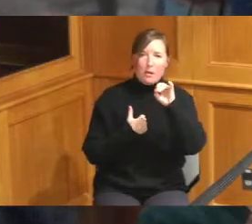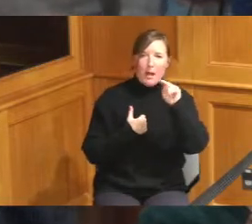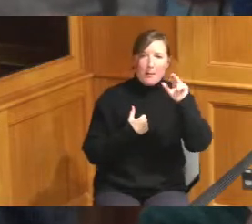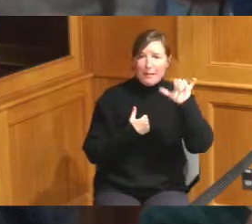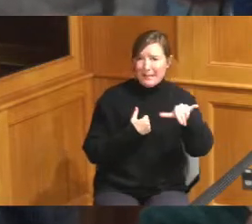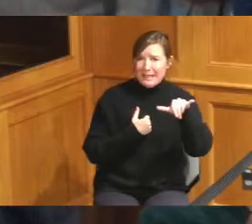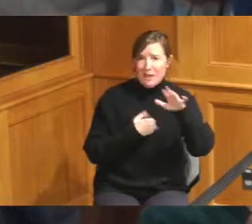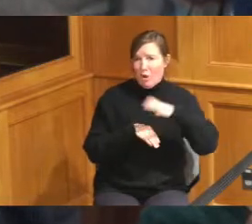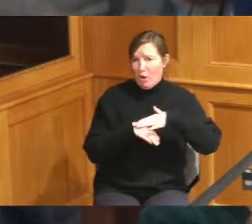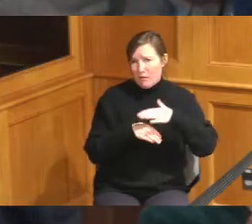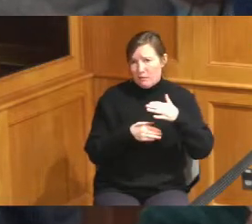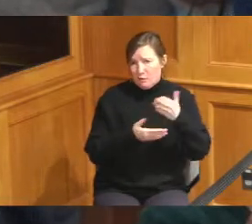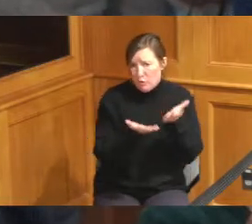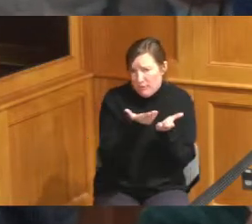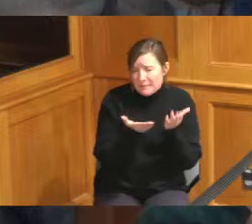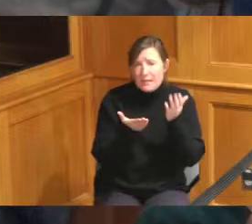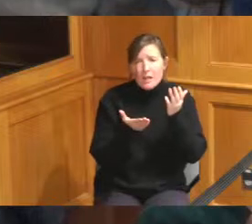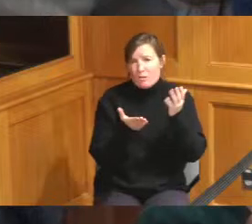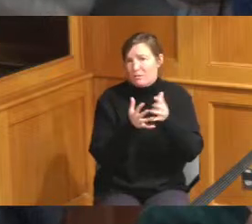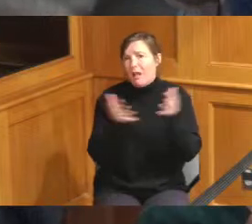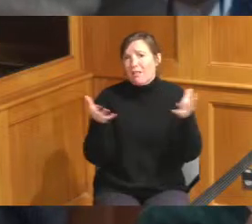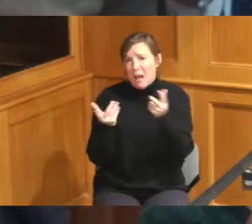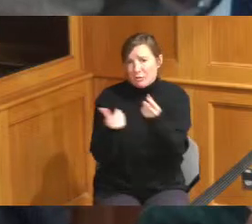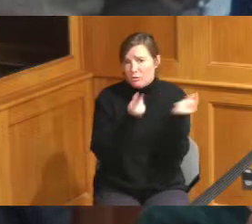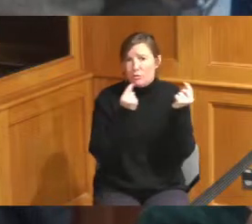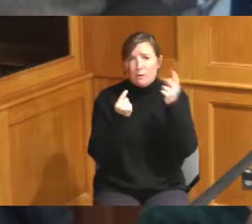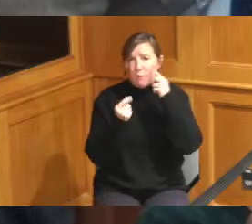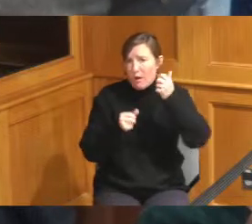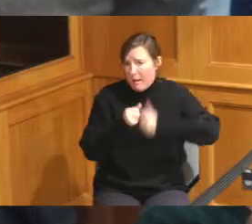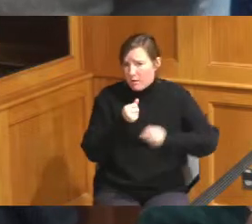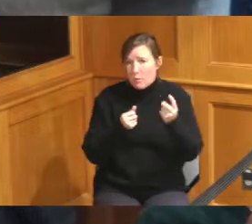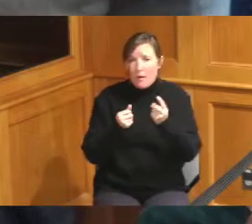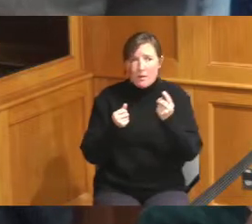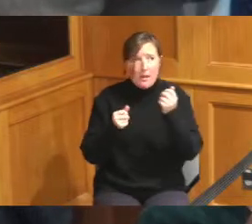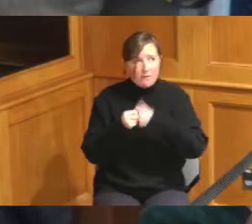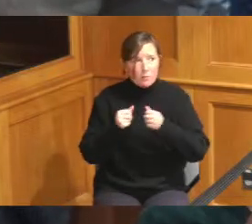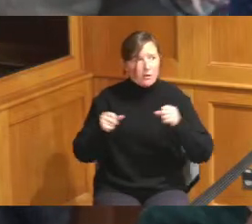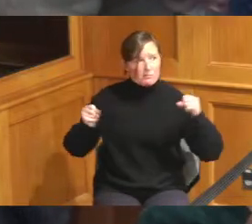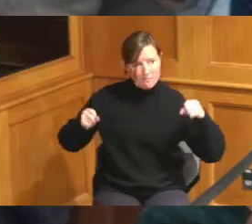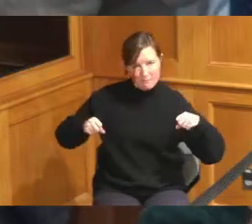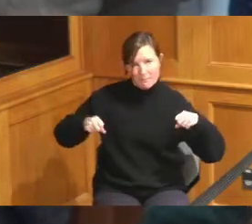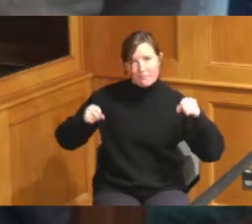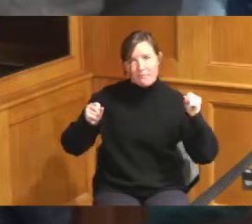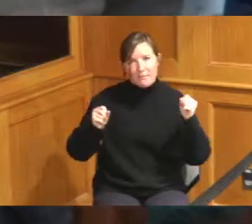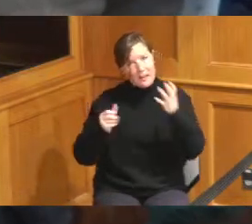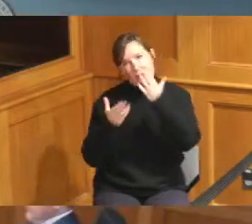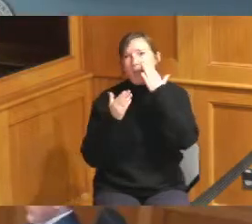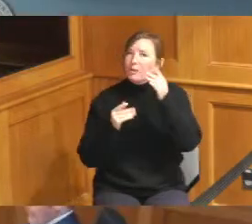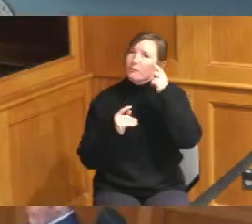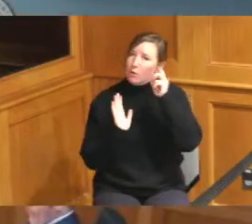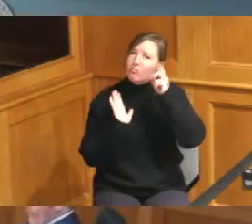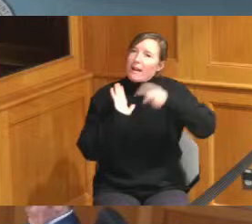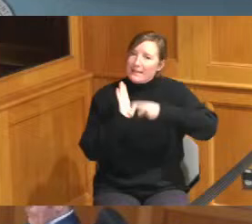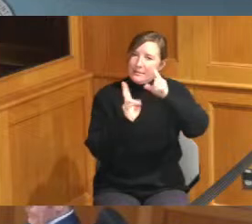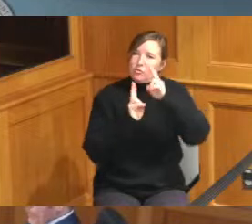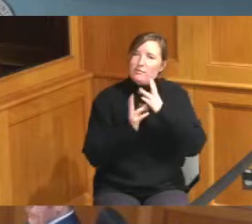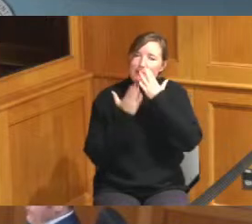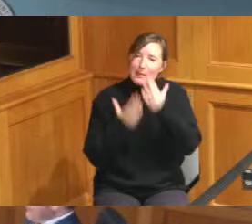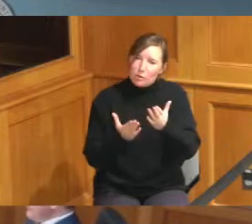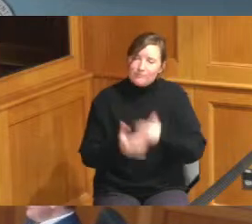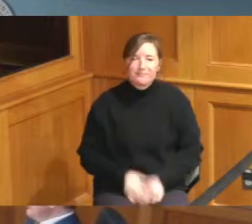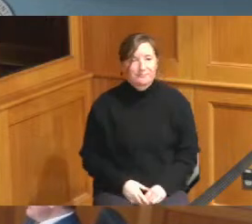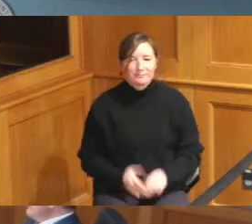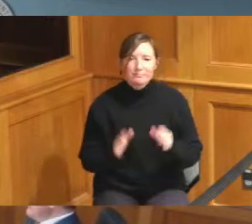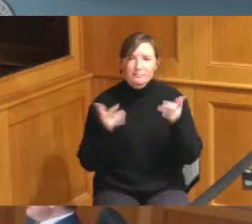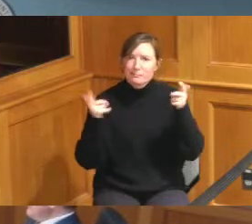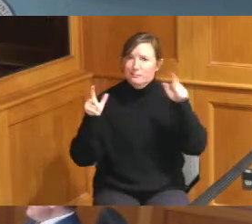everyone. So thank you so much for this opportunity. Thank you for the recognition. We appreciate that. Thank you. Come on up and have a